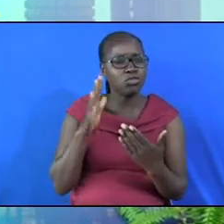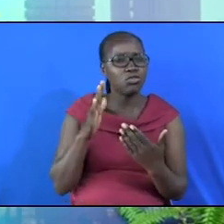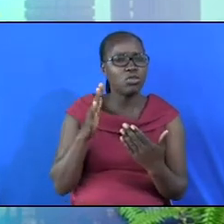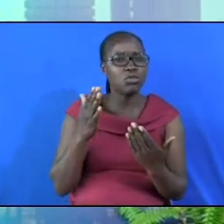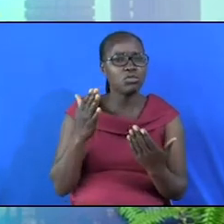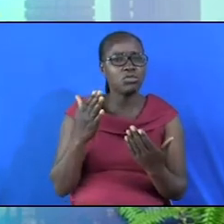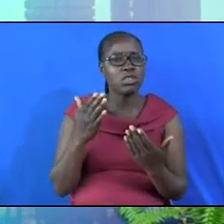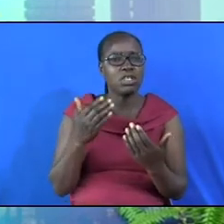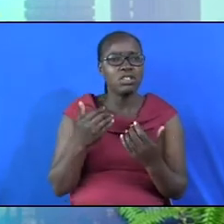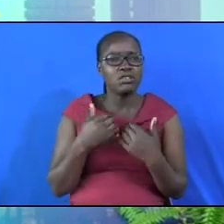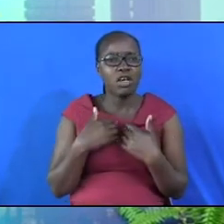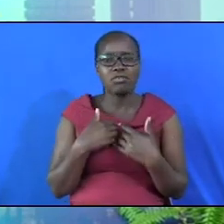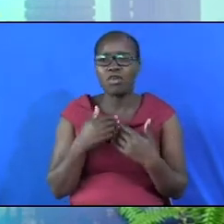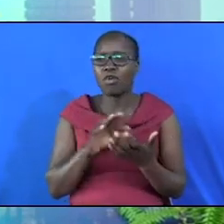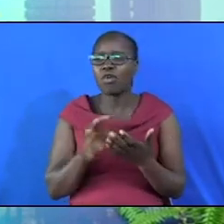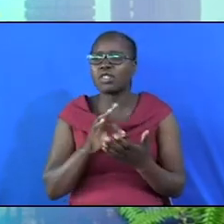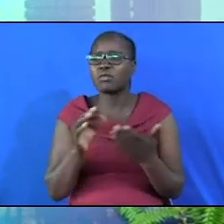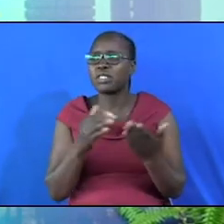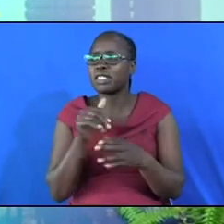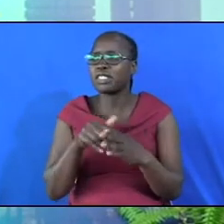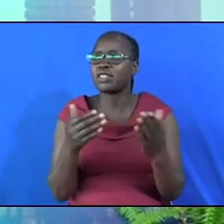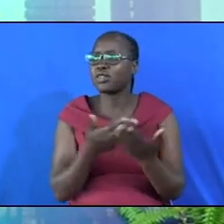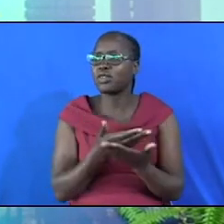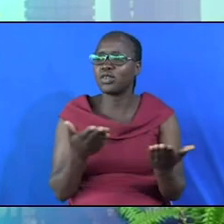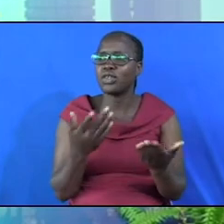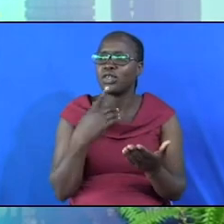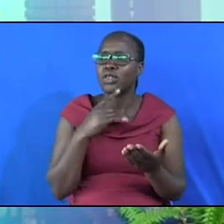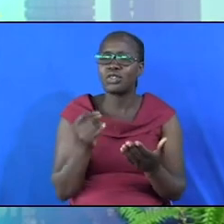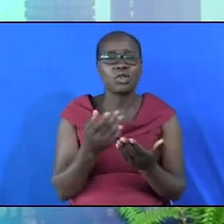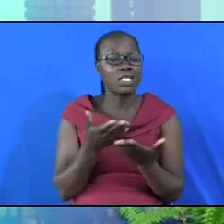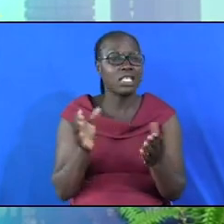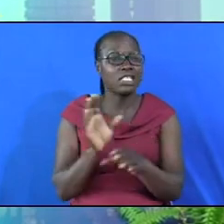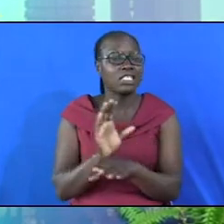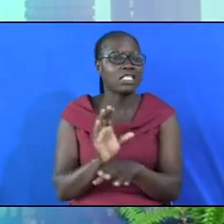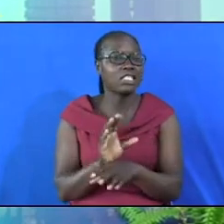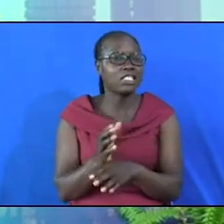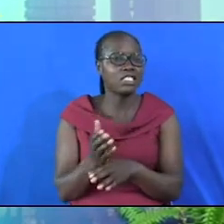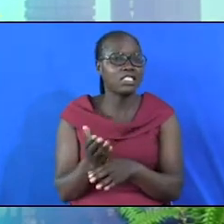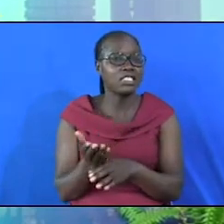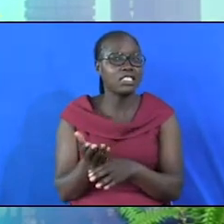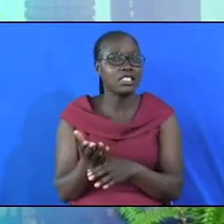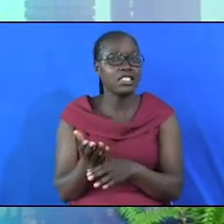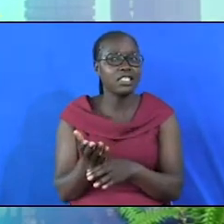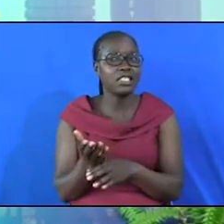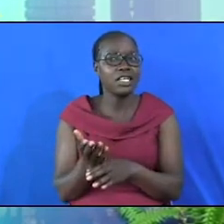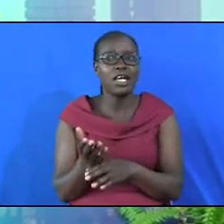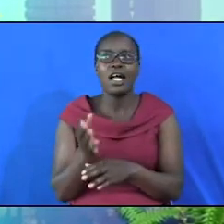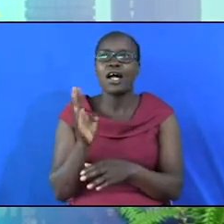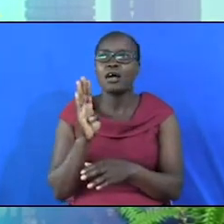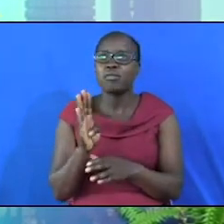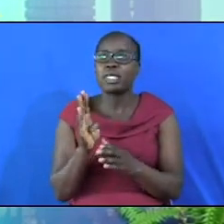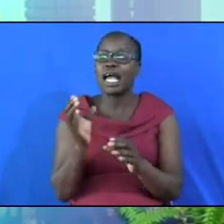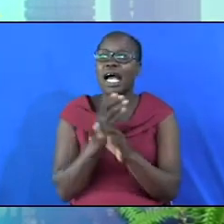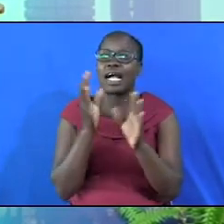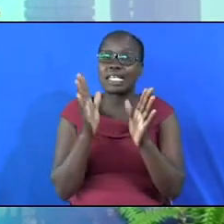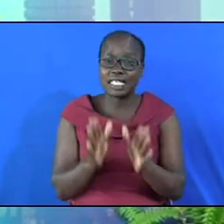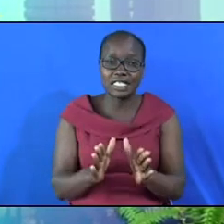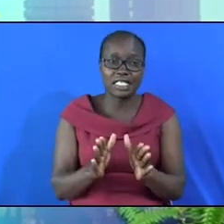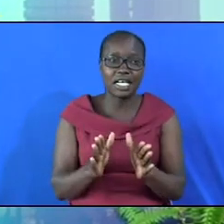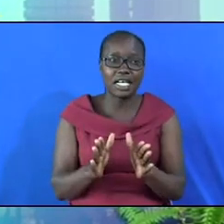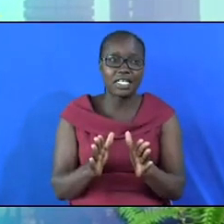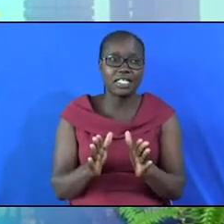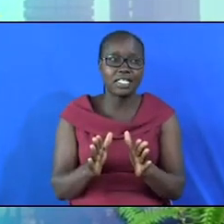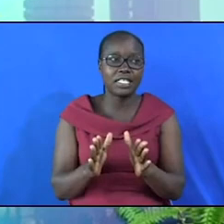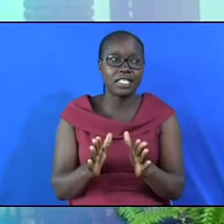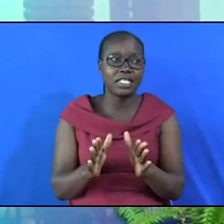Holy Spirit. We don't want to interfere with the Holy Spirit. As if Holy Spirit is only here in church. Be a Christian at home